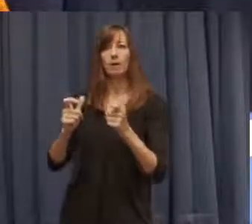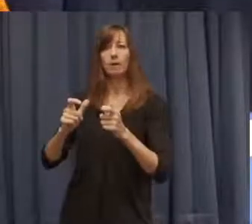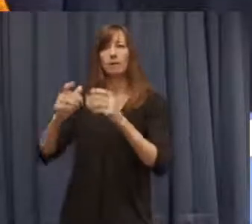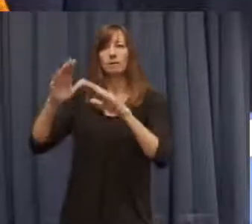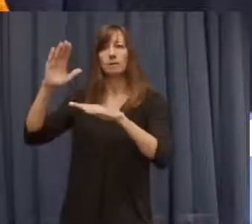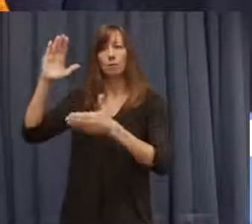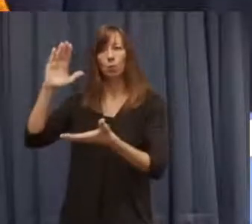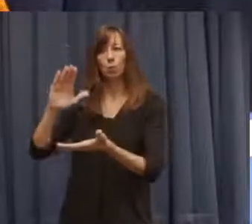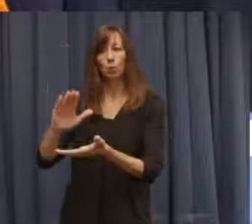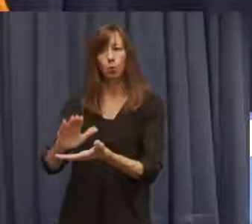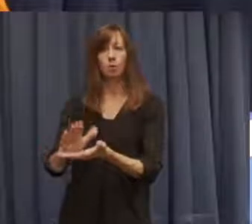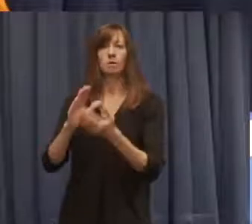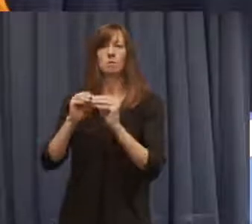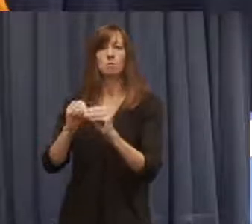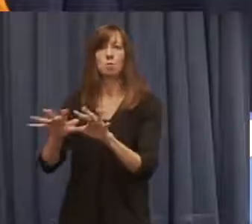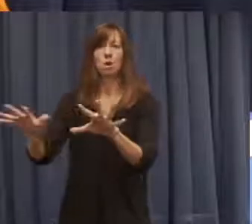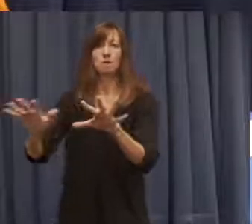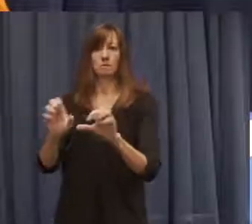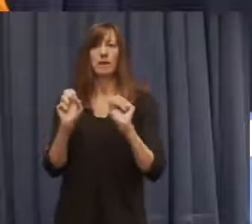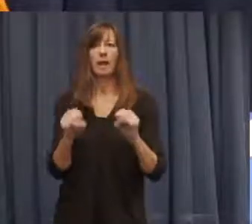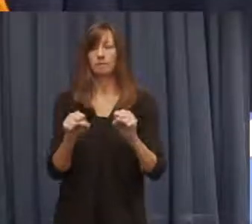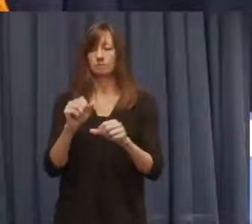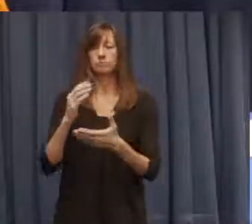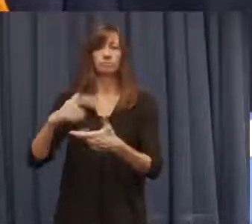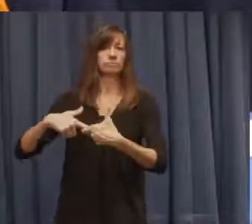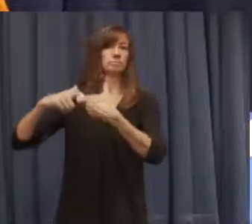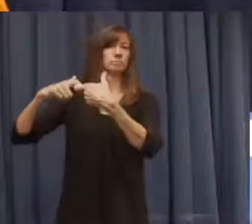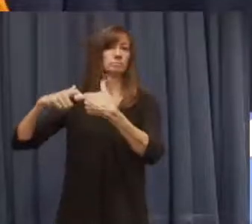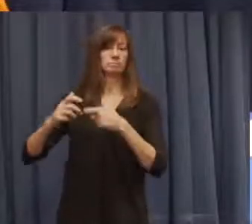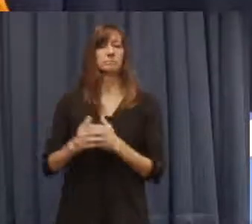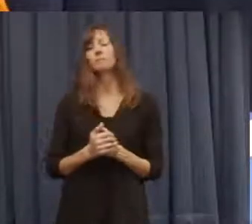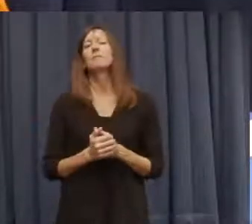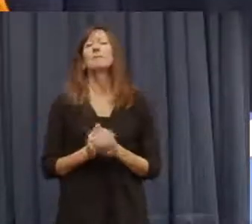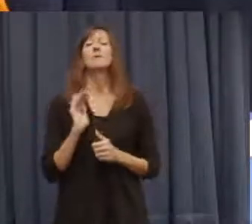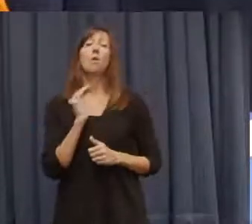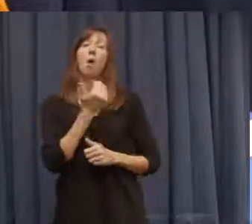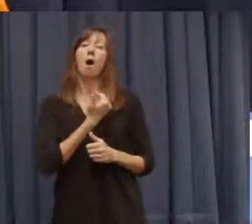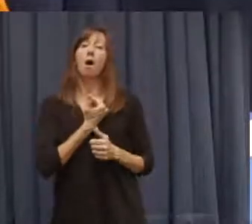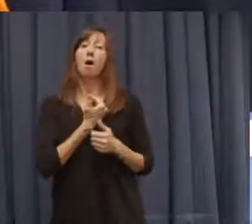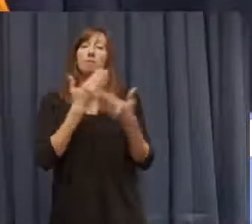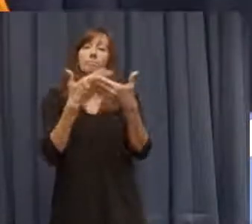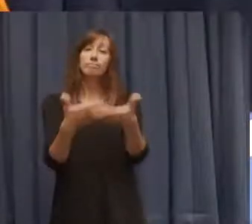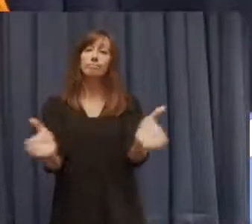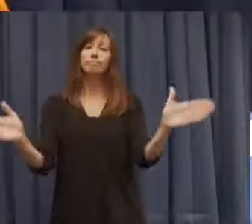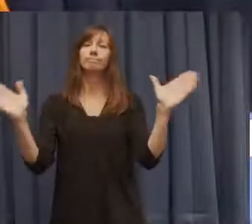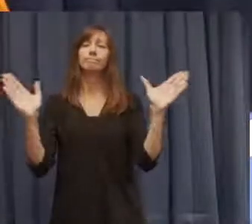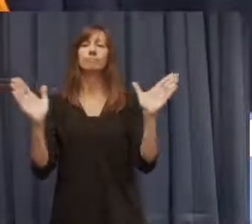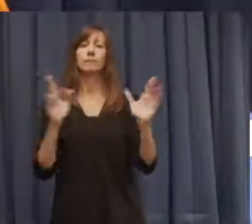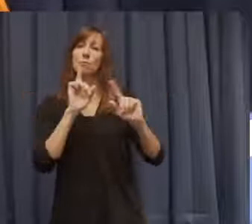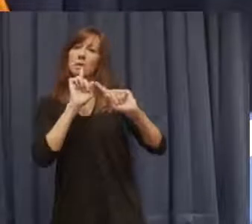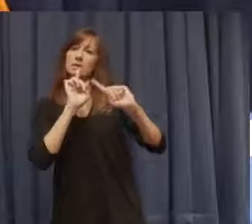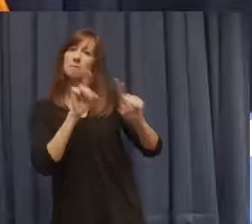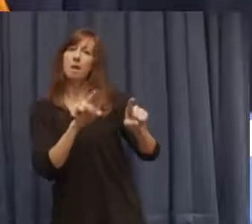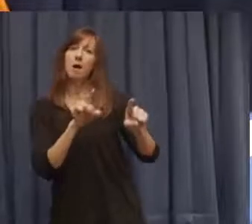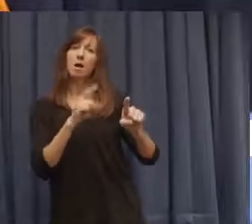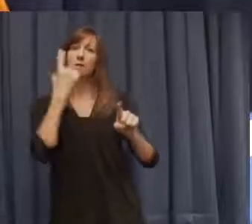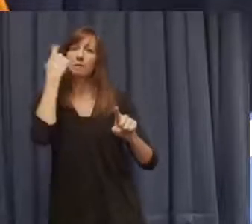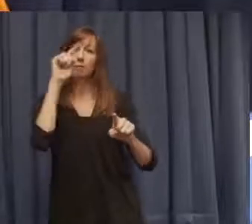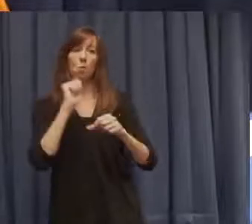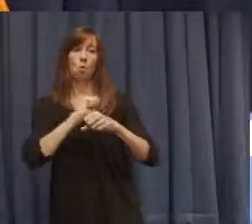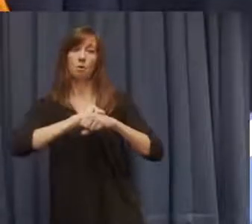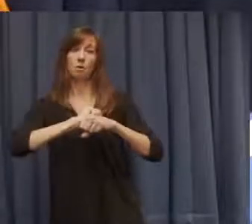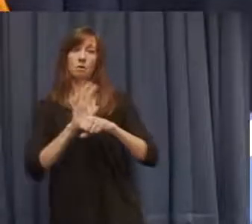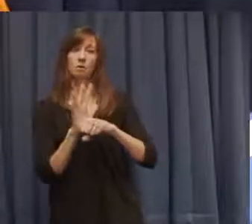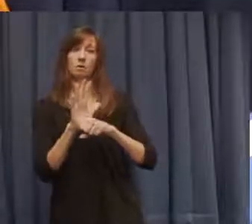overarching rapid response plan as it relates to COVID, I mean, this is something we're really behind the scenes doing every single day, and